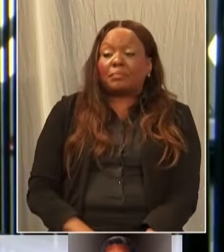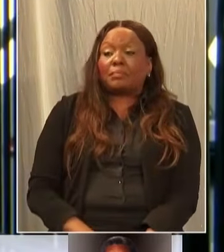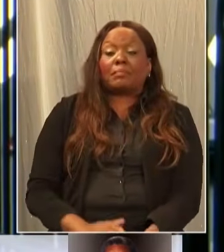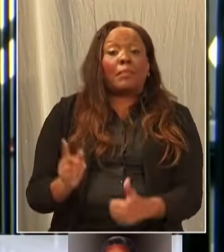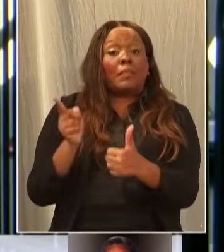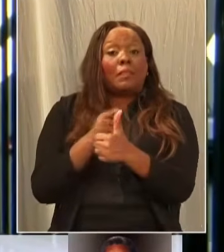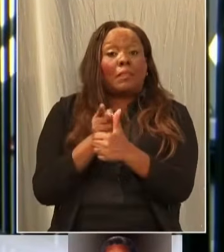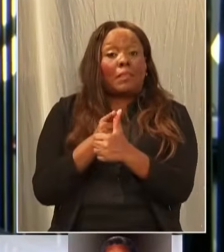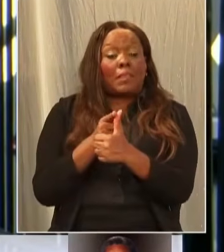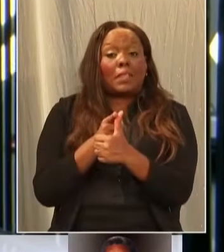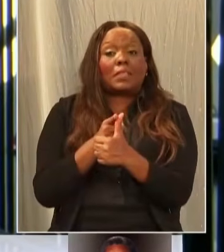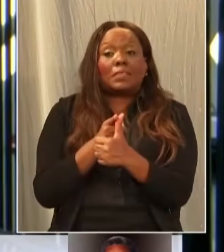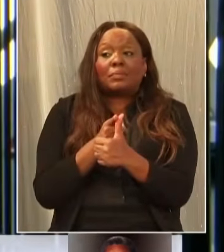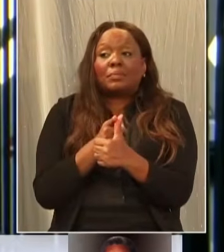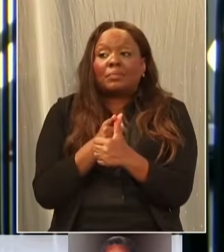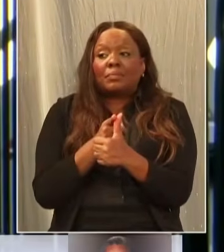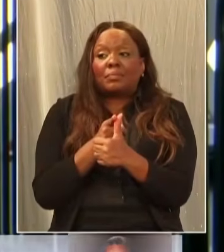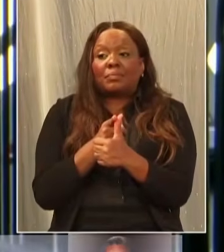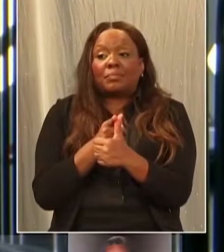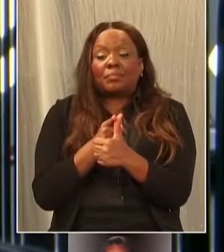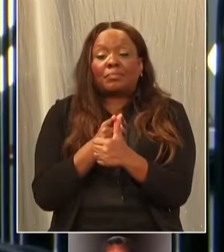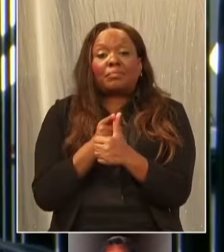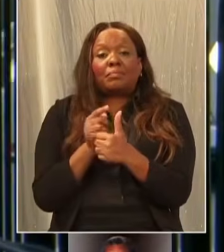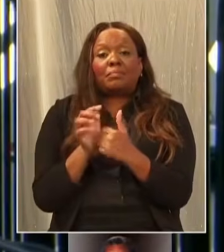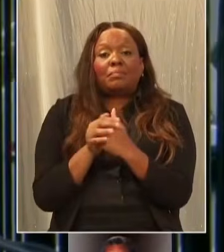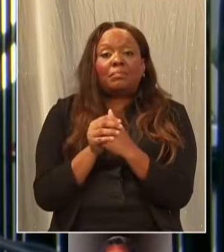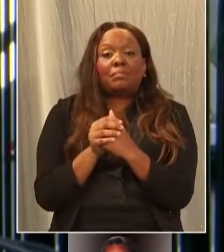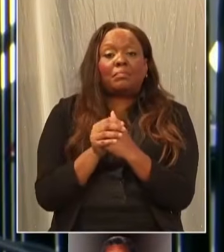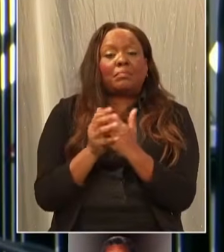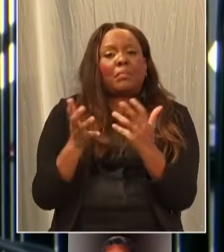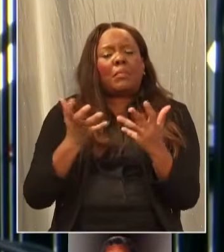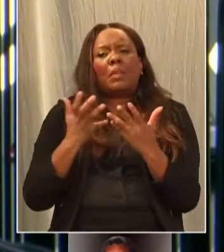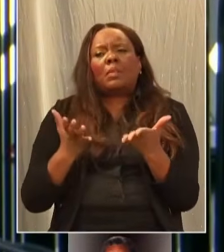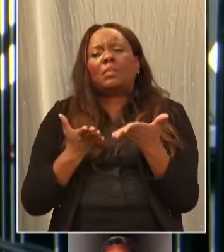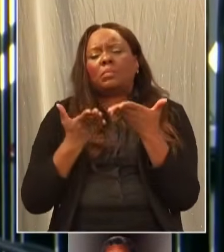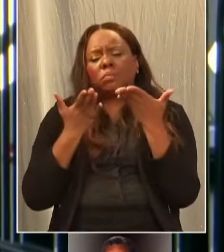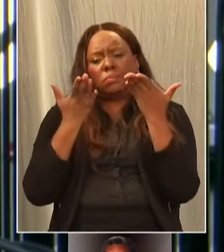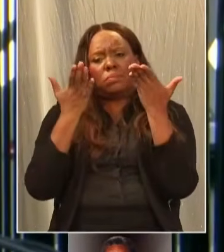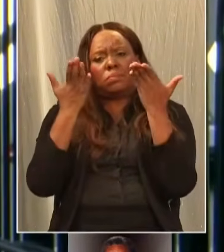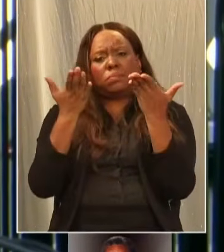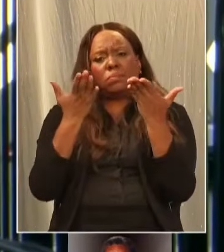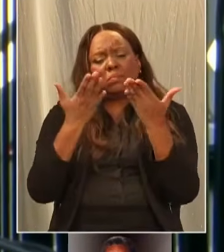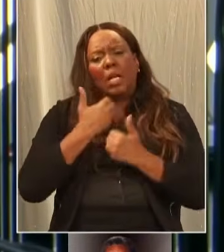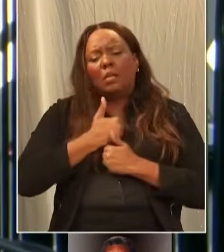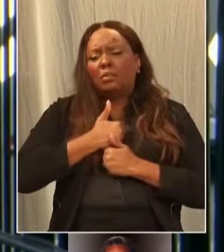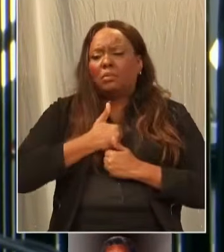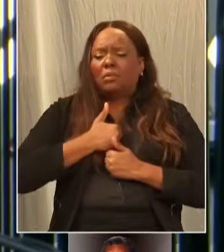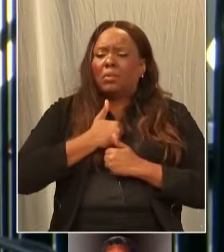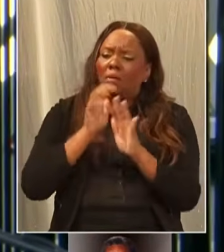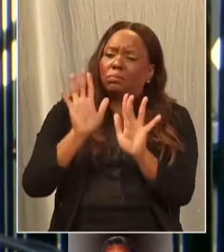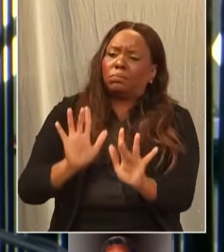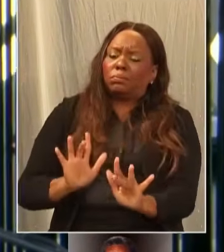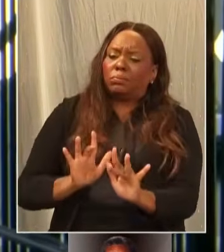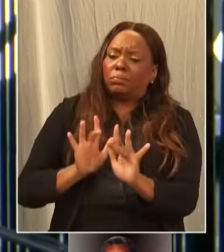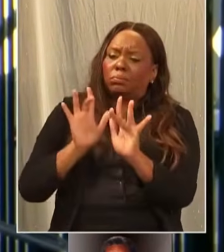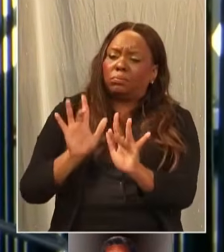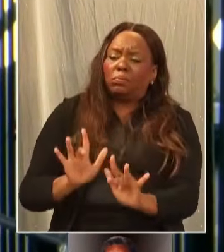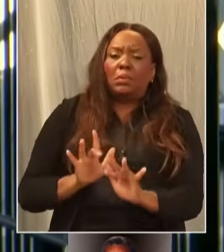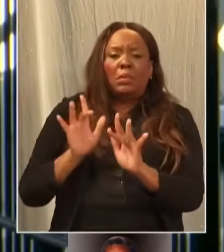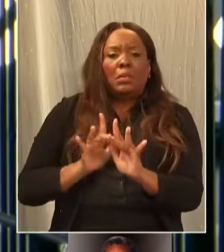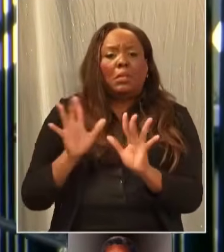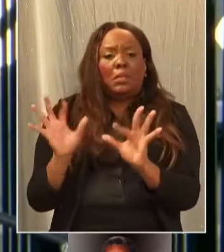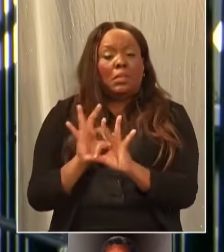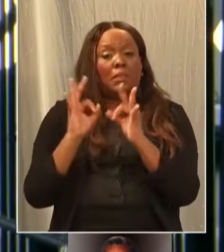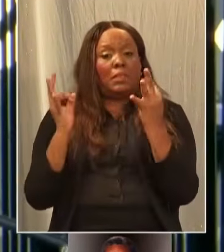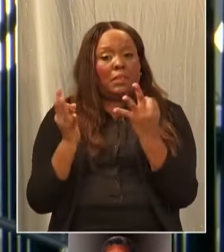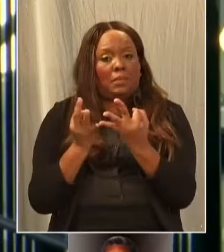Firstly, may I offer our profound condolences to Sir Garfield's